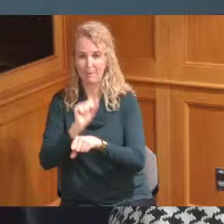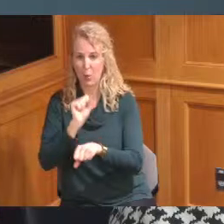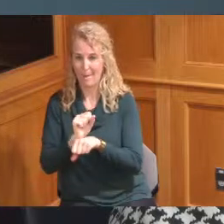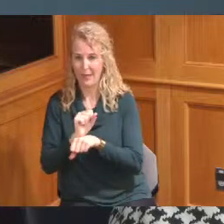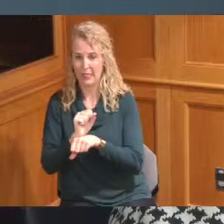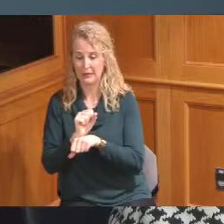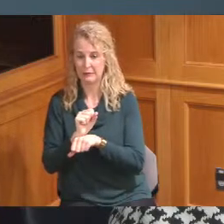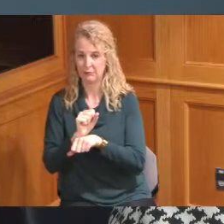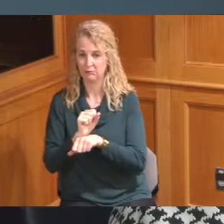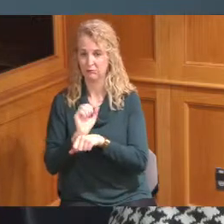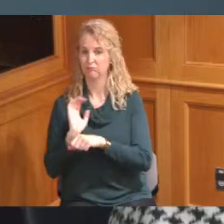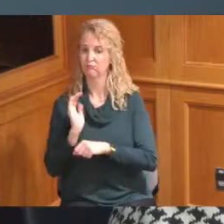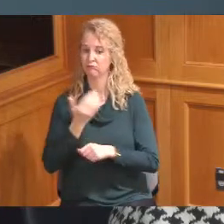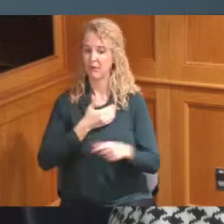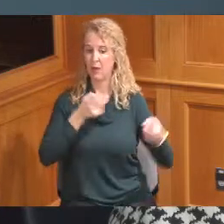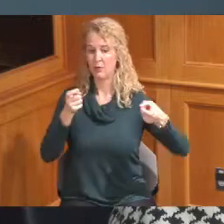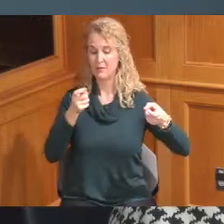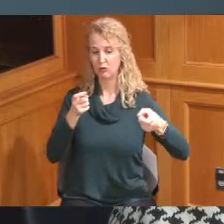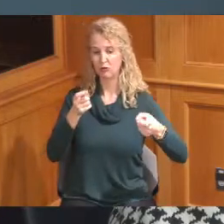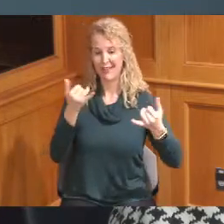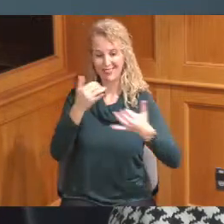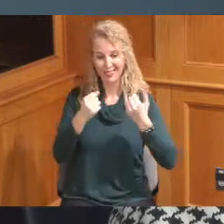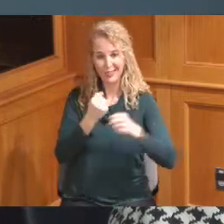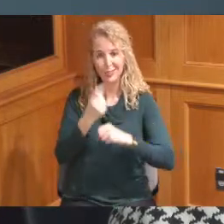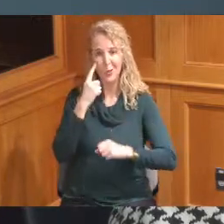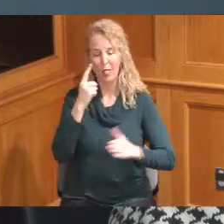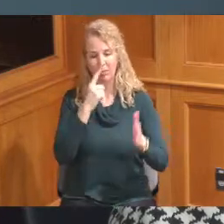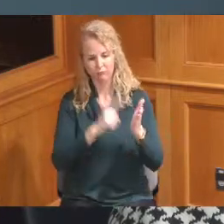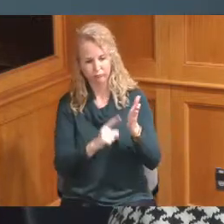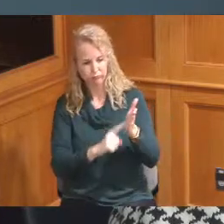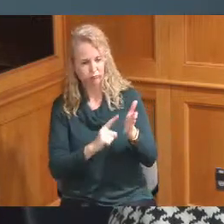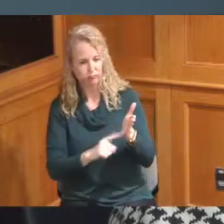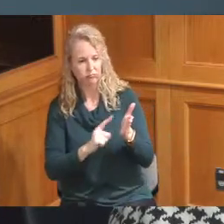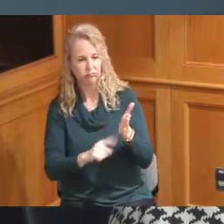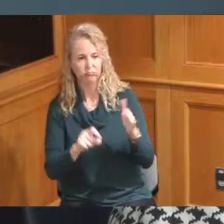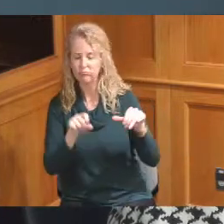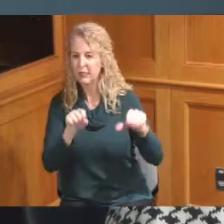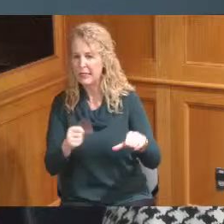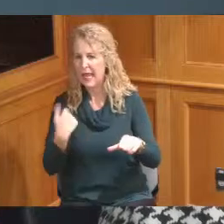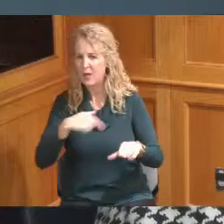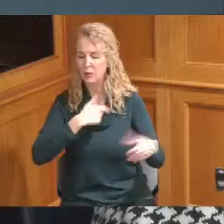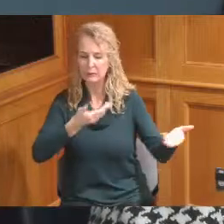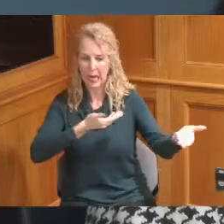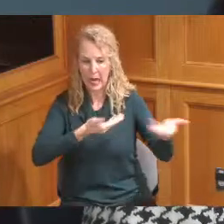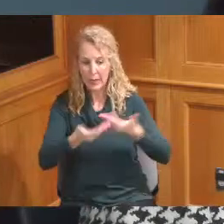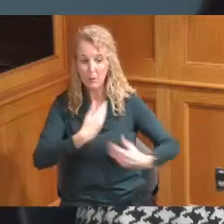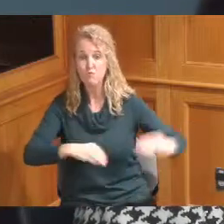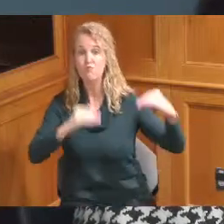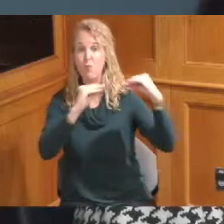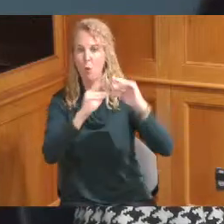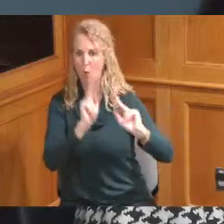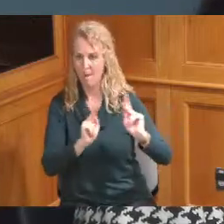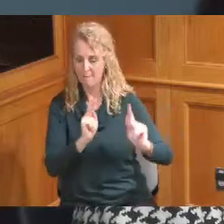And our administration is going to be looking at how we can go about hiring more people that have come from the prison